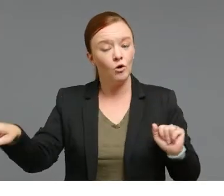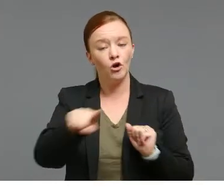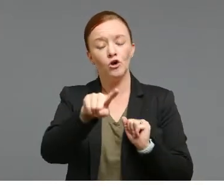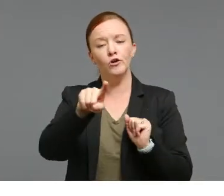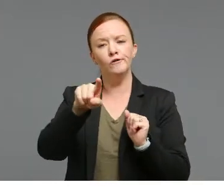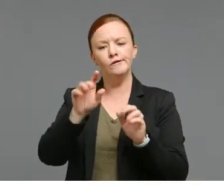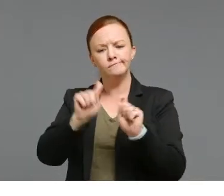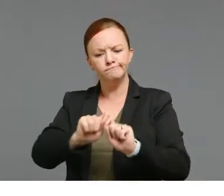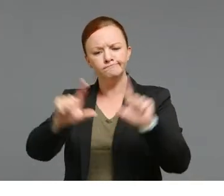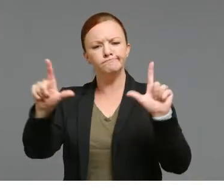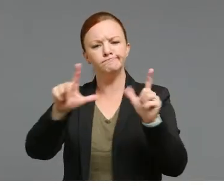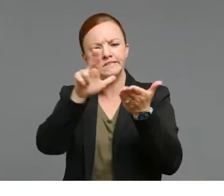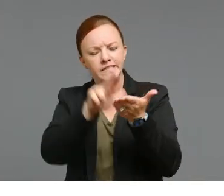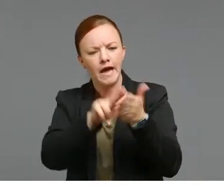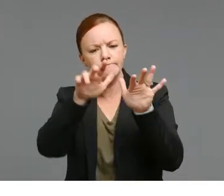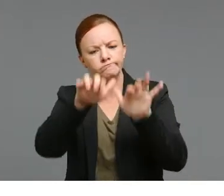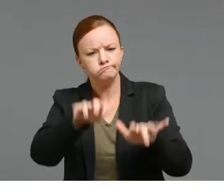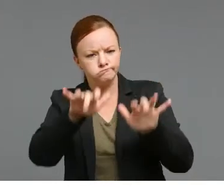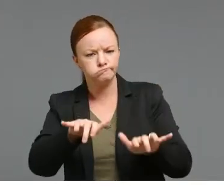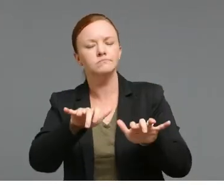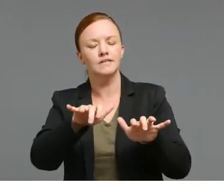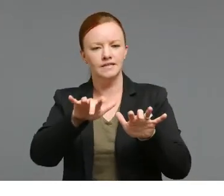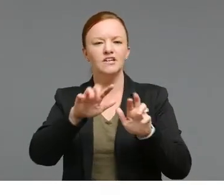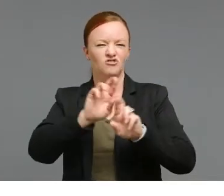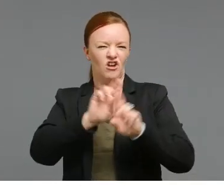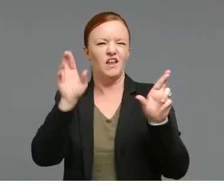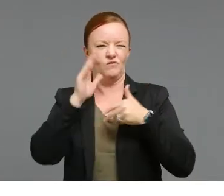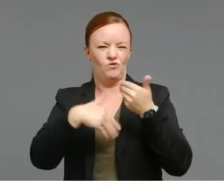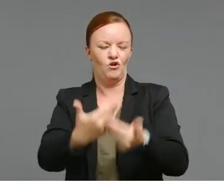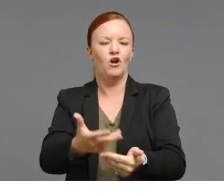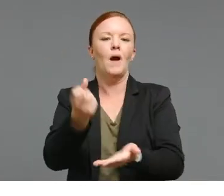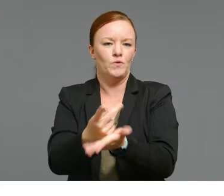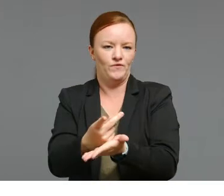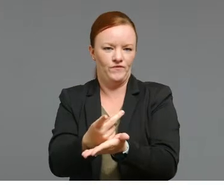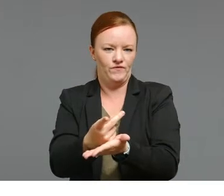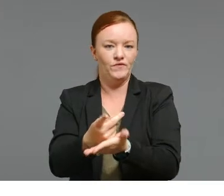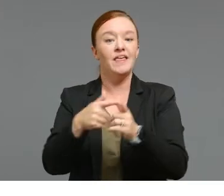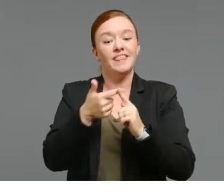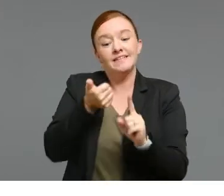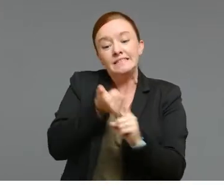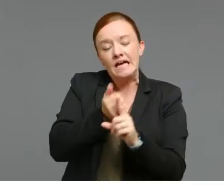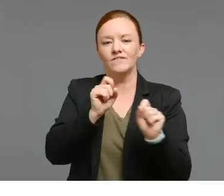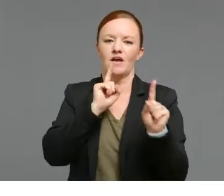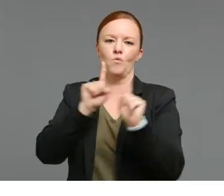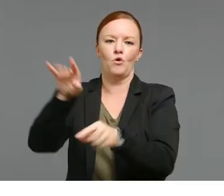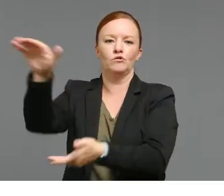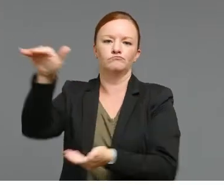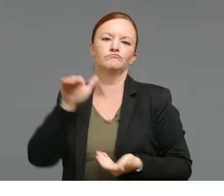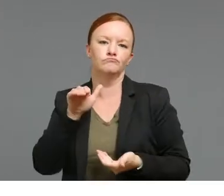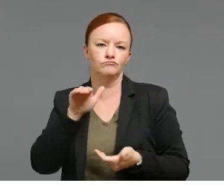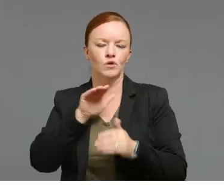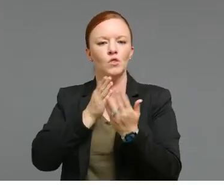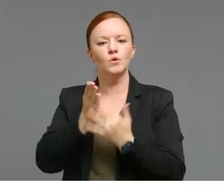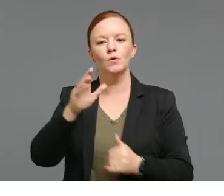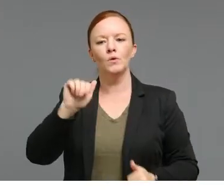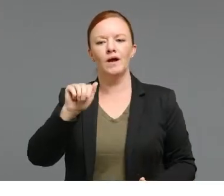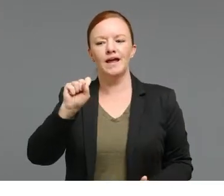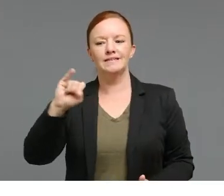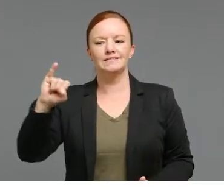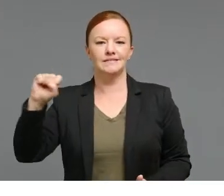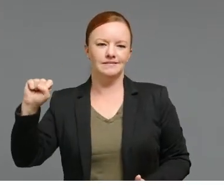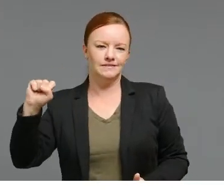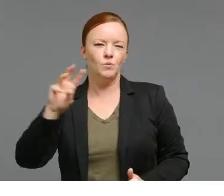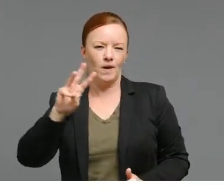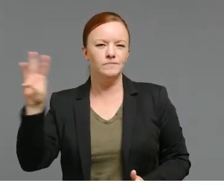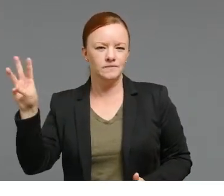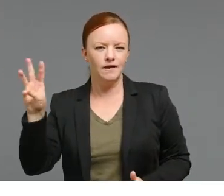a COVID-19 vaccinator. Once they're approved, then they're eligible to order COVID-19 through ACES. But we do